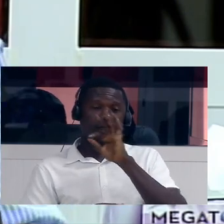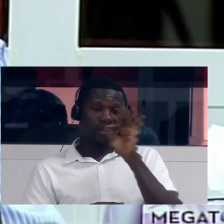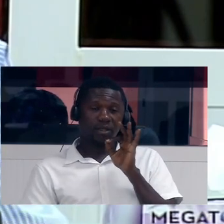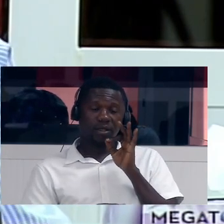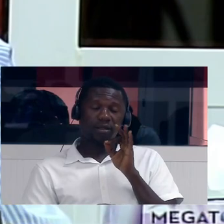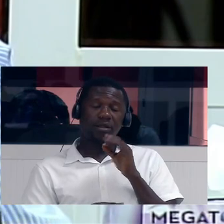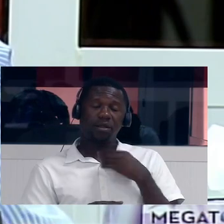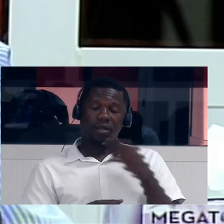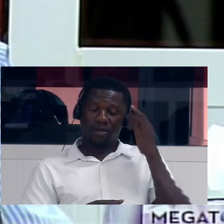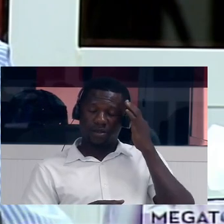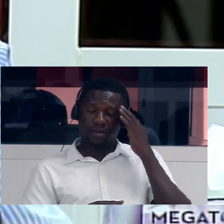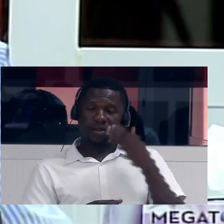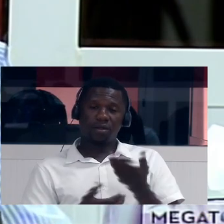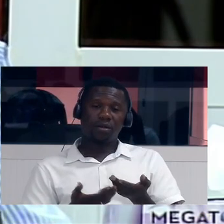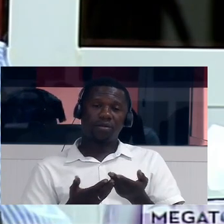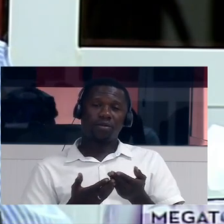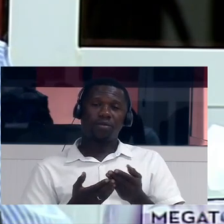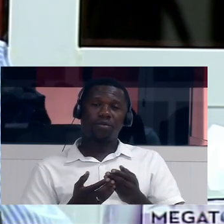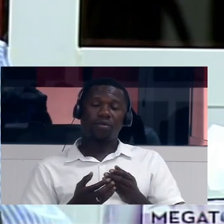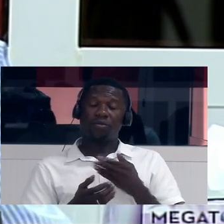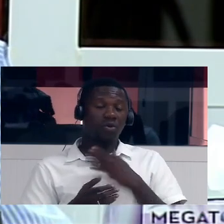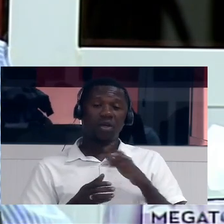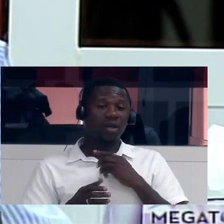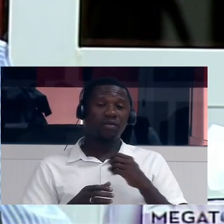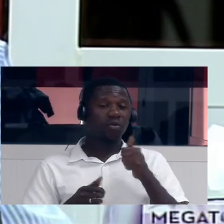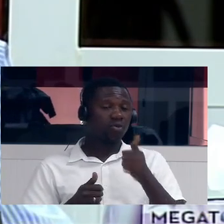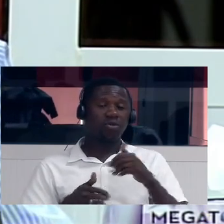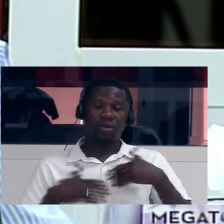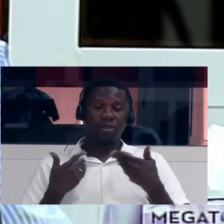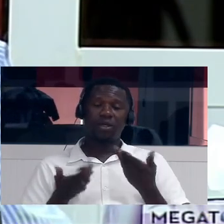through. Was I having a jolly time?